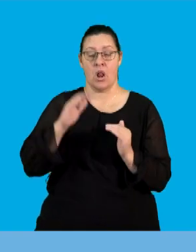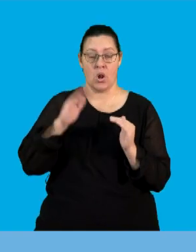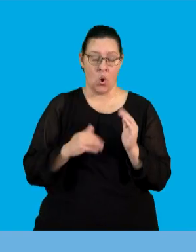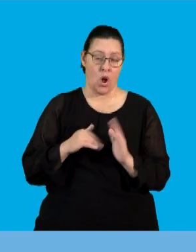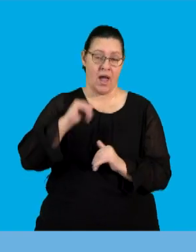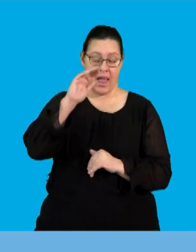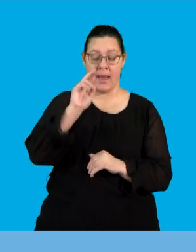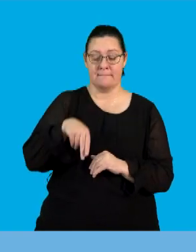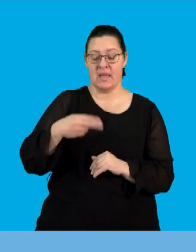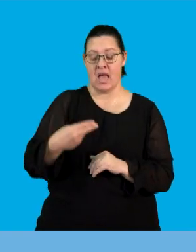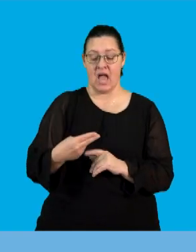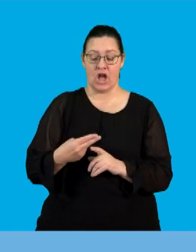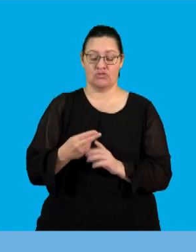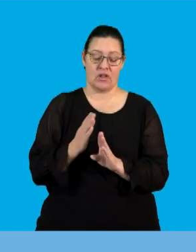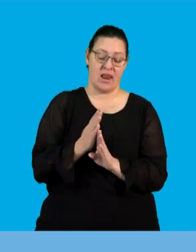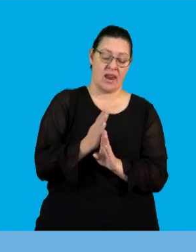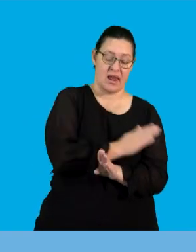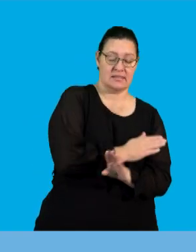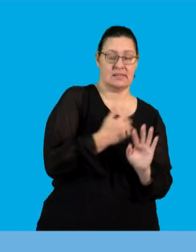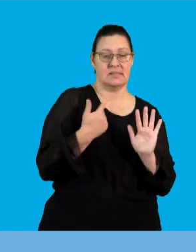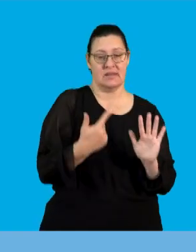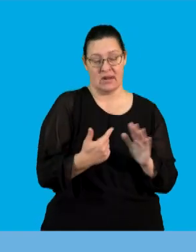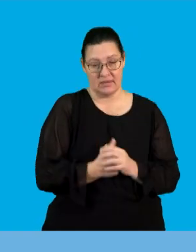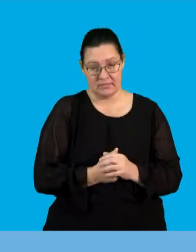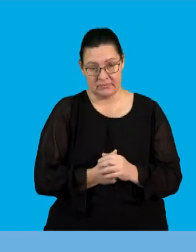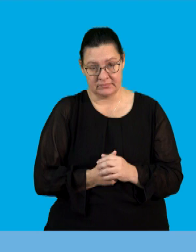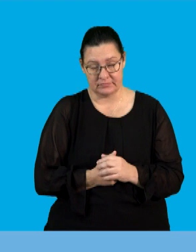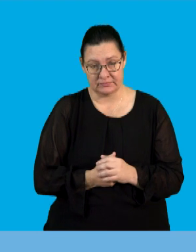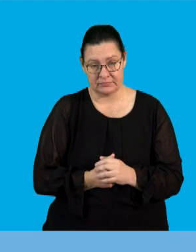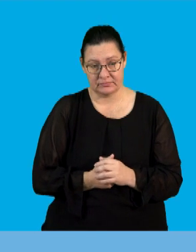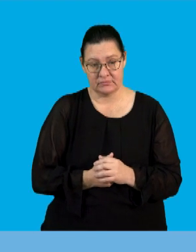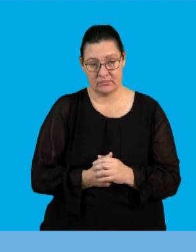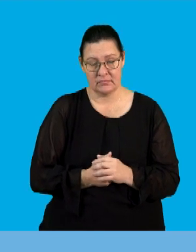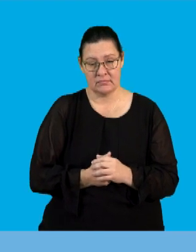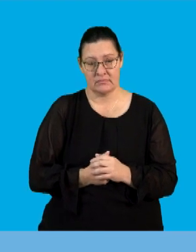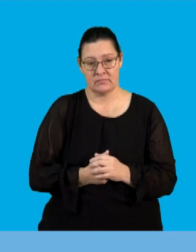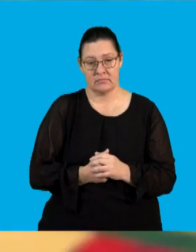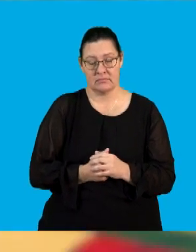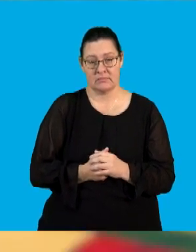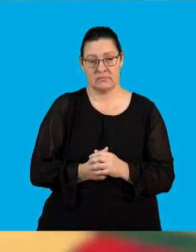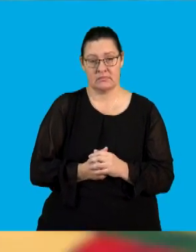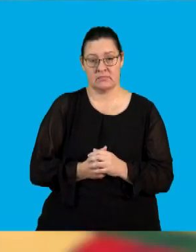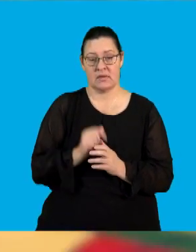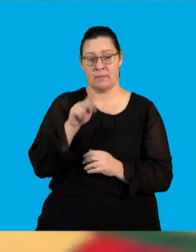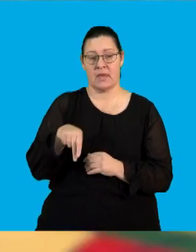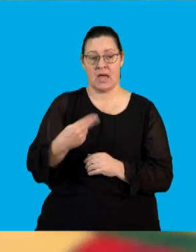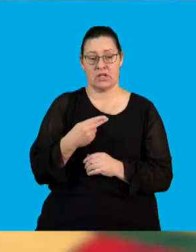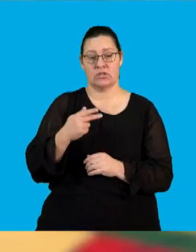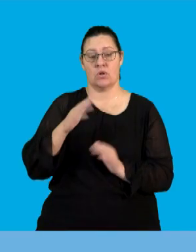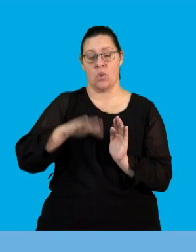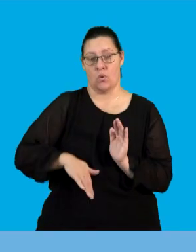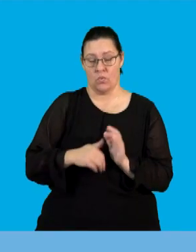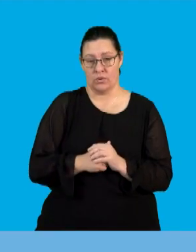say if it is a low or a high pH. Obviously, all the acids have a pH that is less than 7. So we can start by